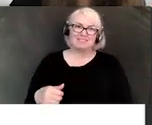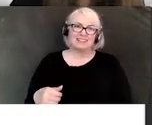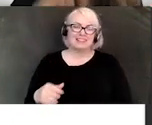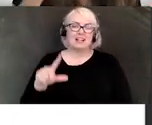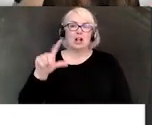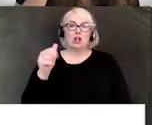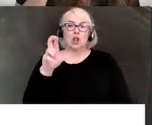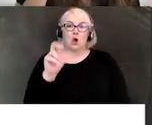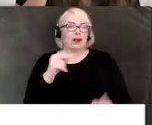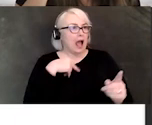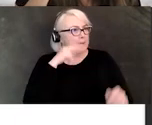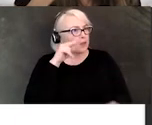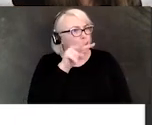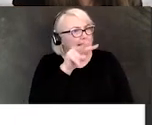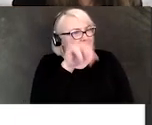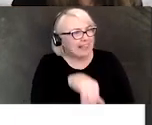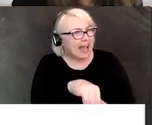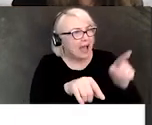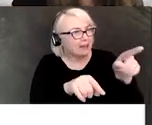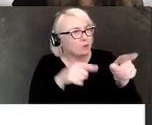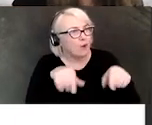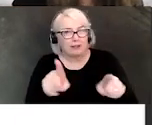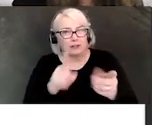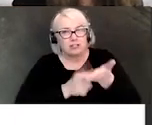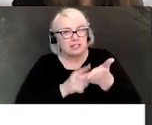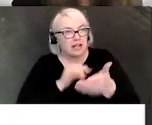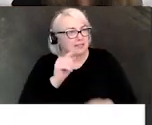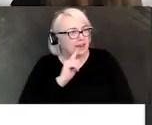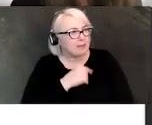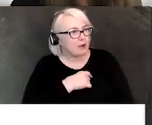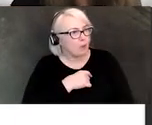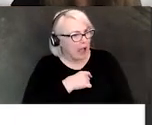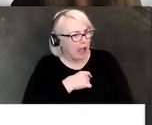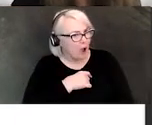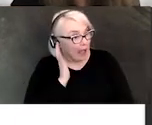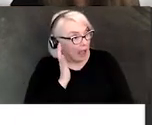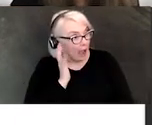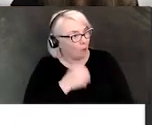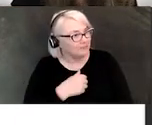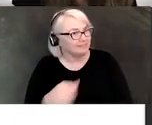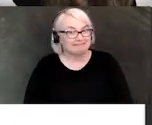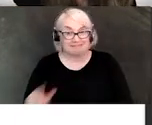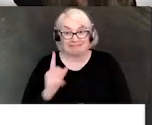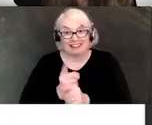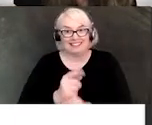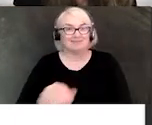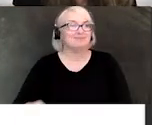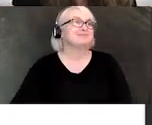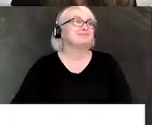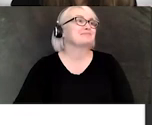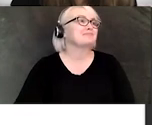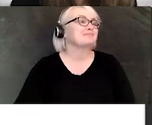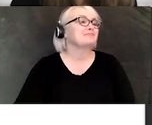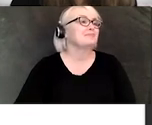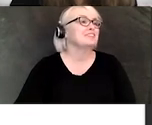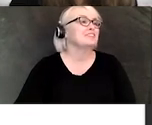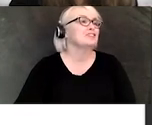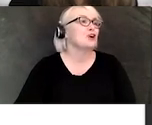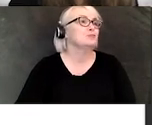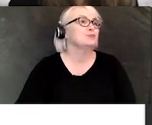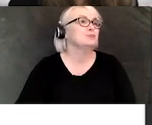as you're talking about it and I'm like, wow, wow. Um, okay. Um, so I, um,